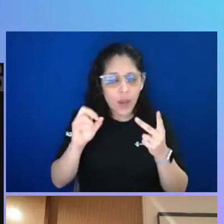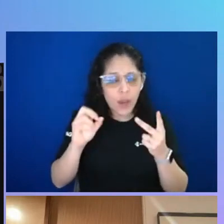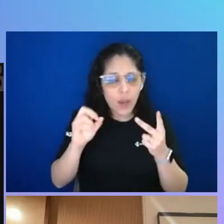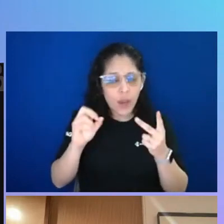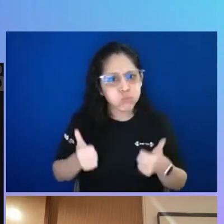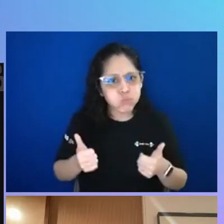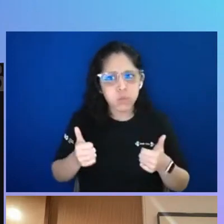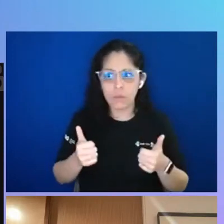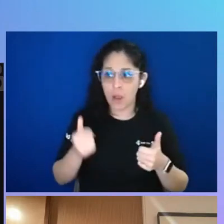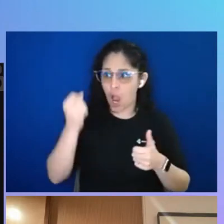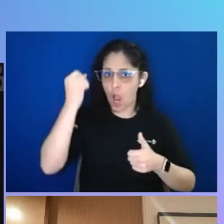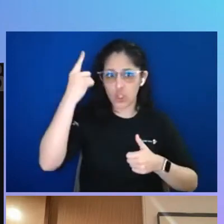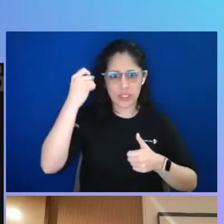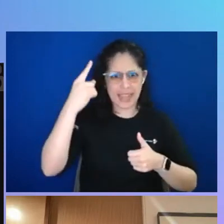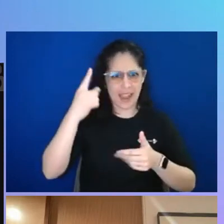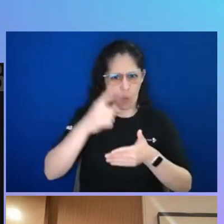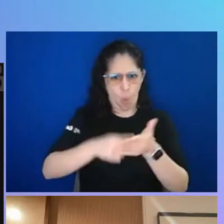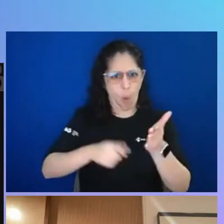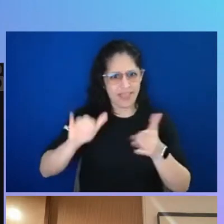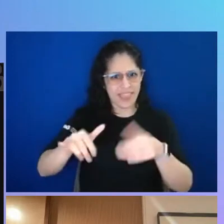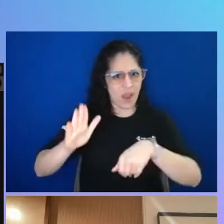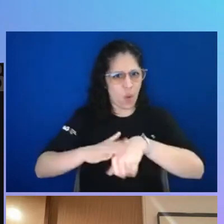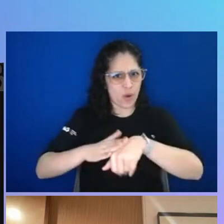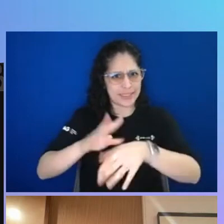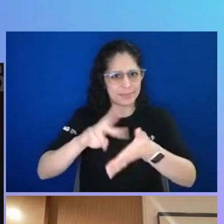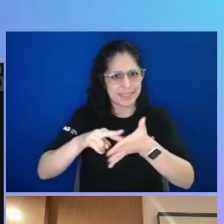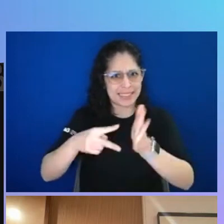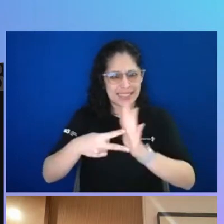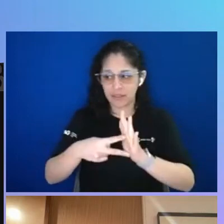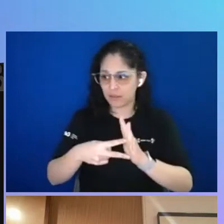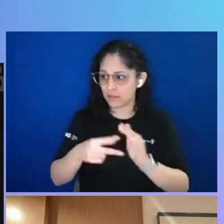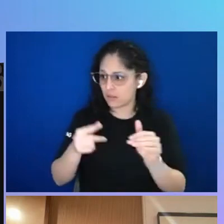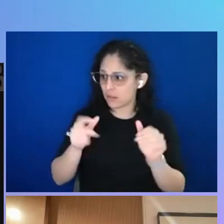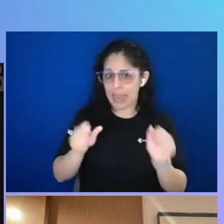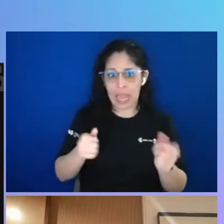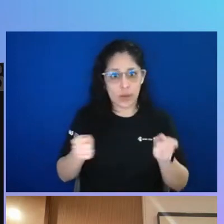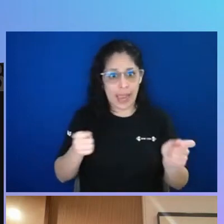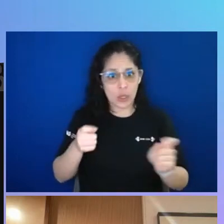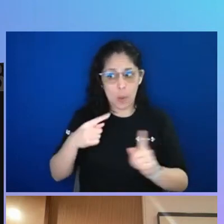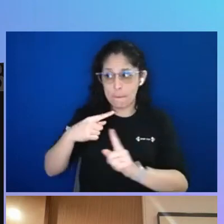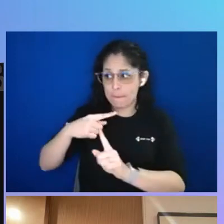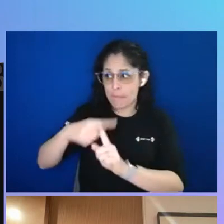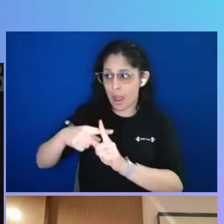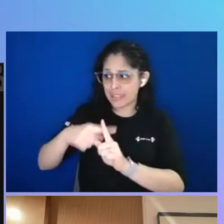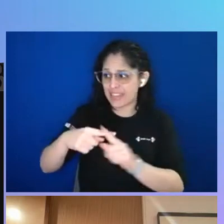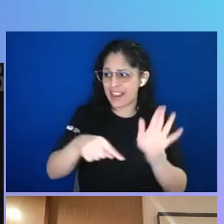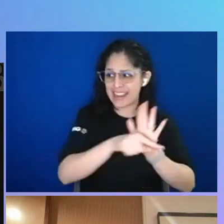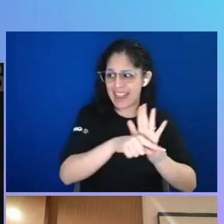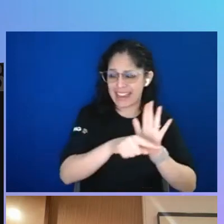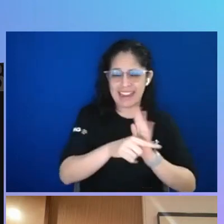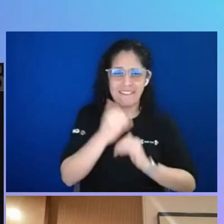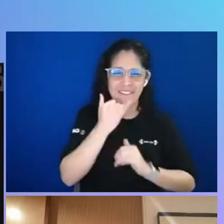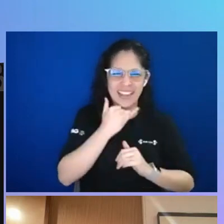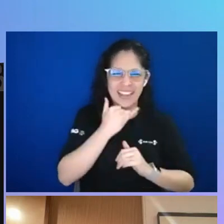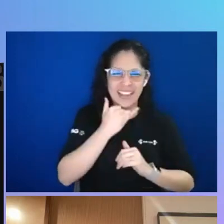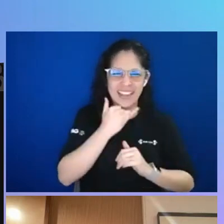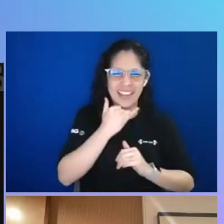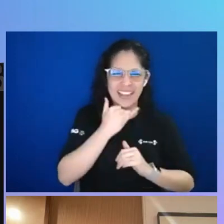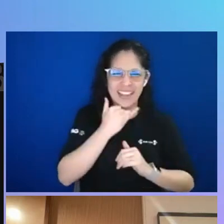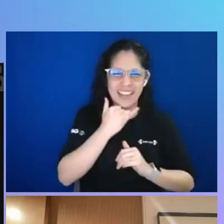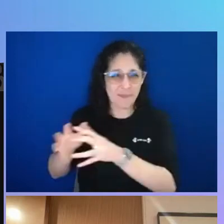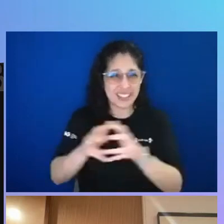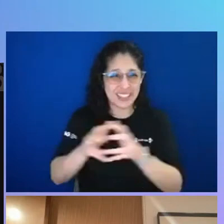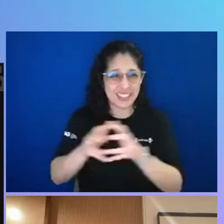brain handles positive and negative information in different hemispheres, and I won't go into all that because frankly, I don't remember all of